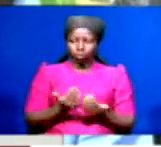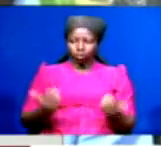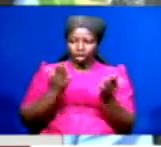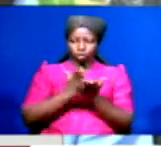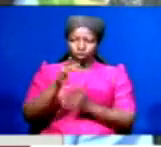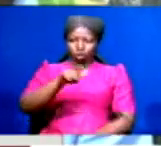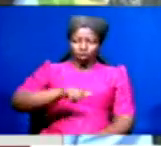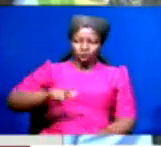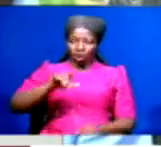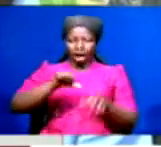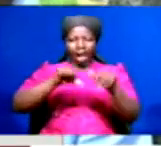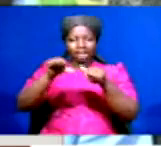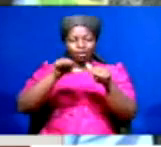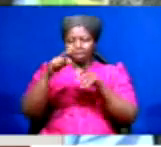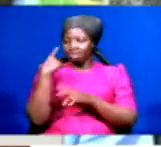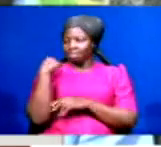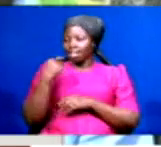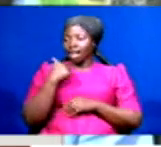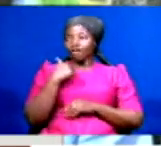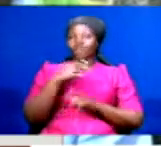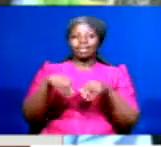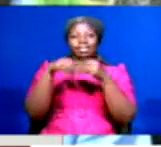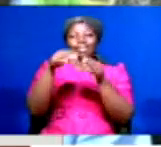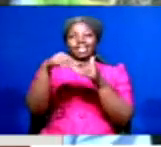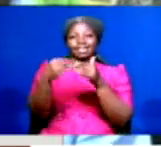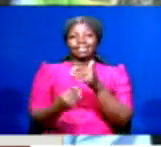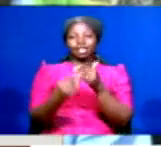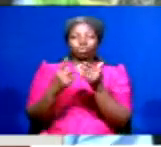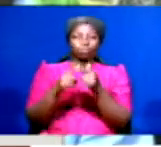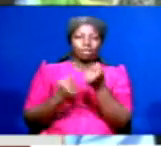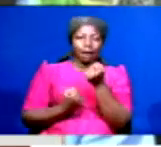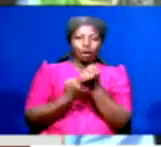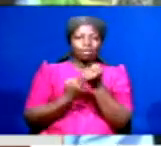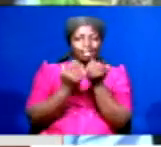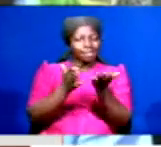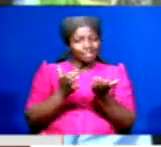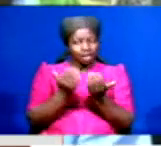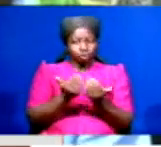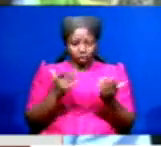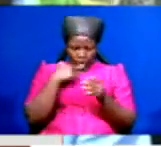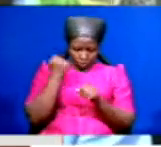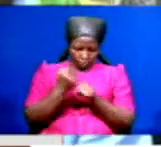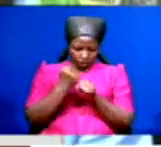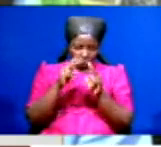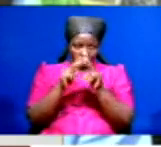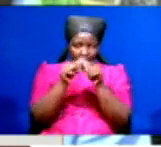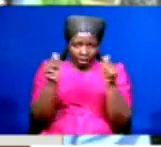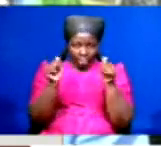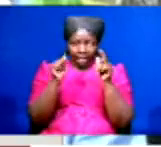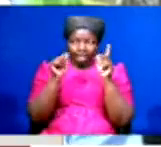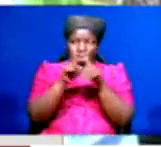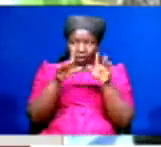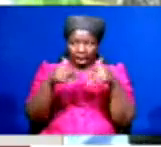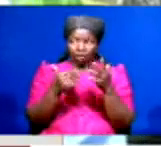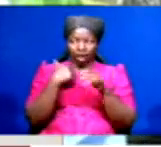we have issued recently few checks to cater to the needy children who have really performed well. As we have seen in the news